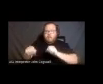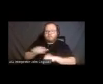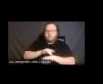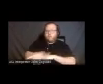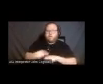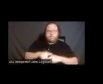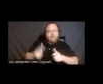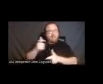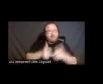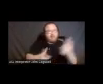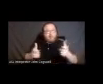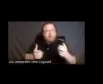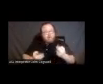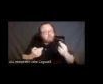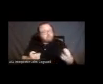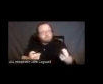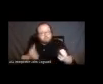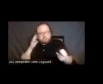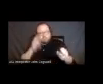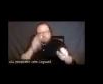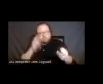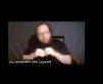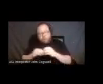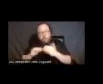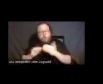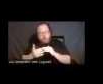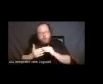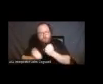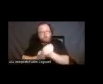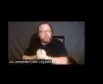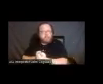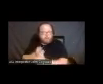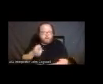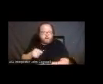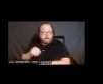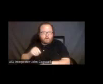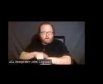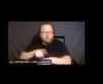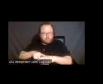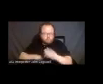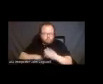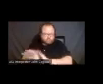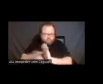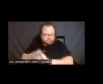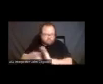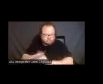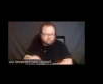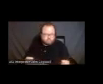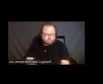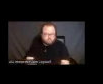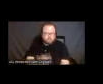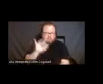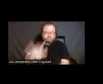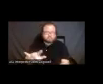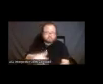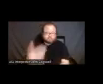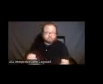but larger recommendations need greater community support and time to develop. You can go on to the next